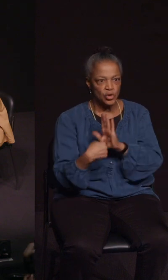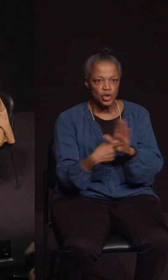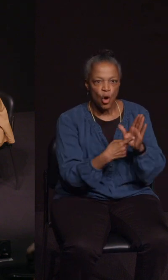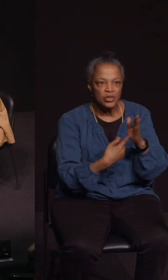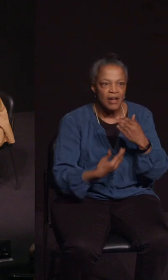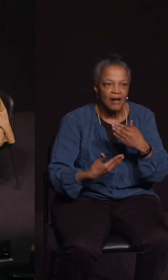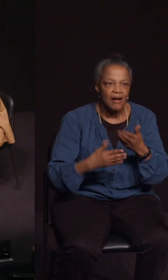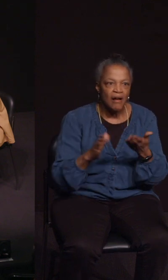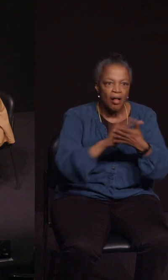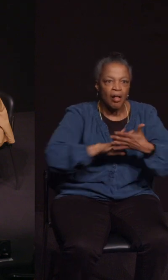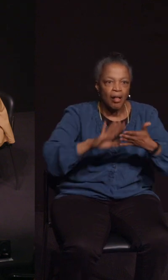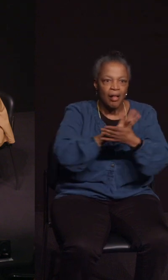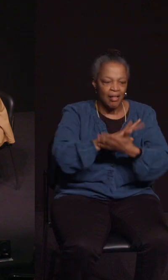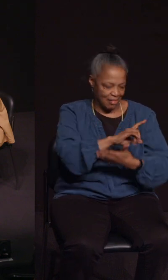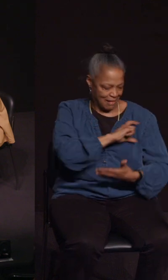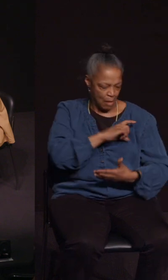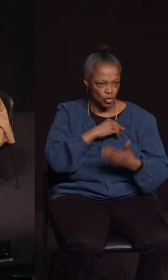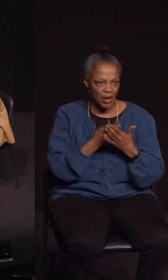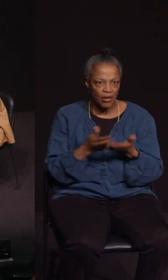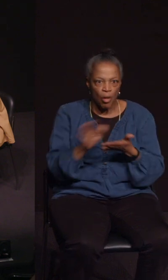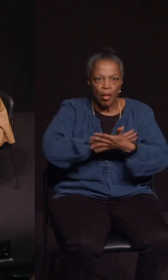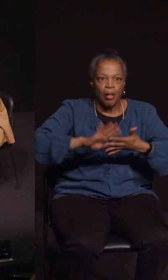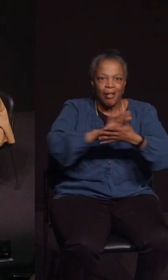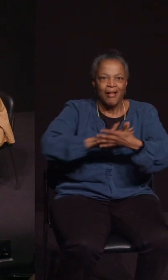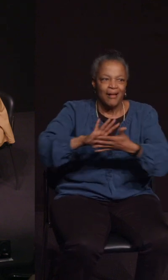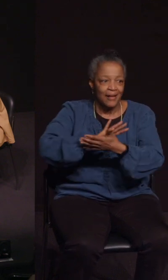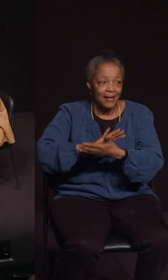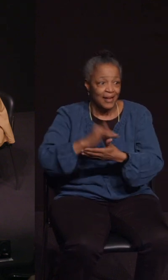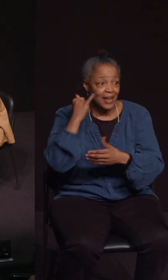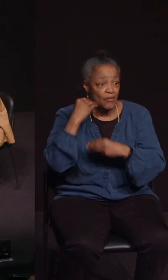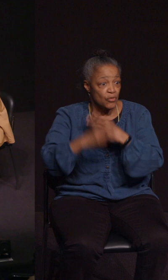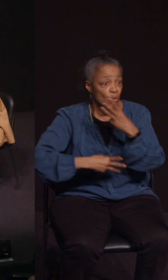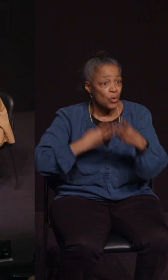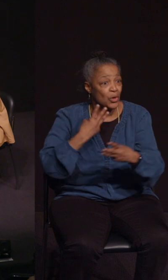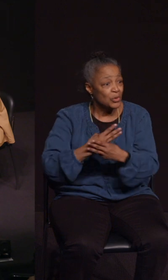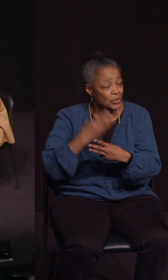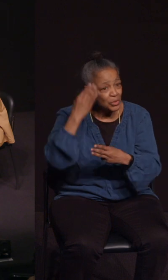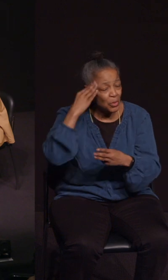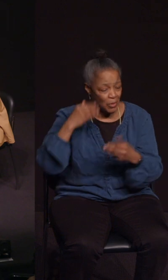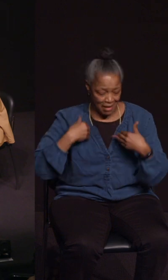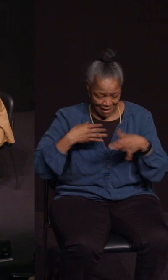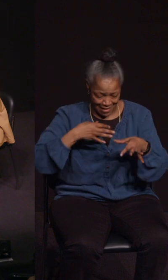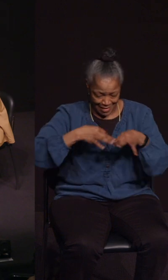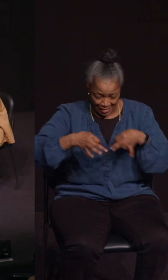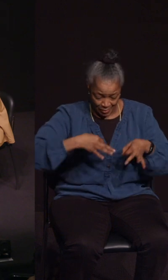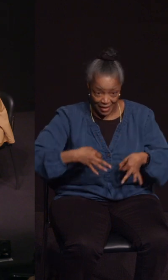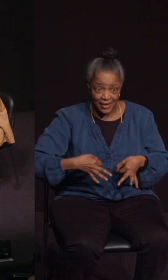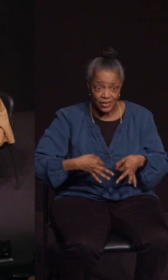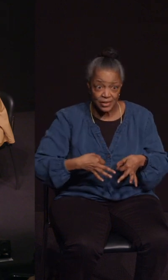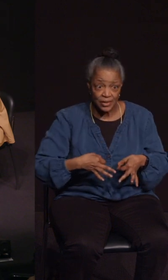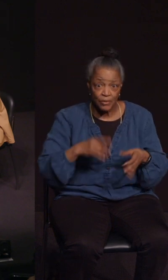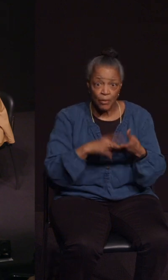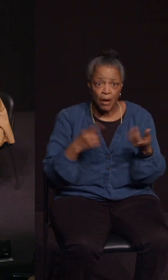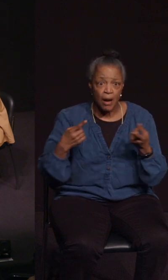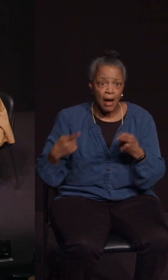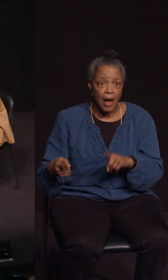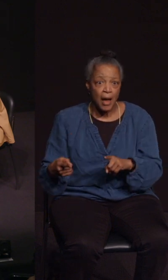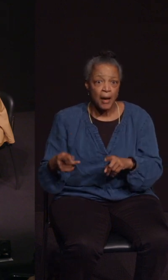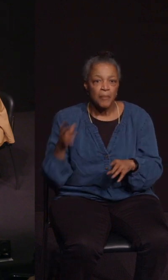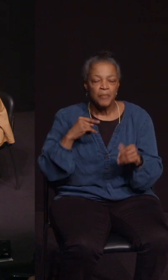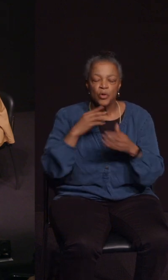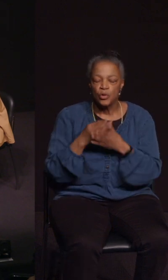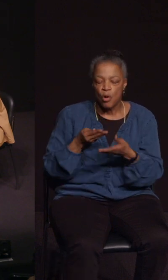So if the world just knew that it was an explanation for people that are known for